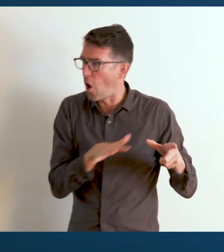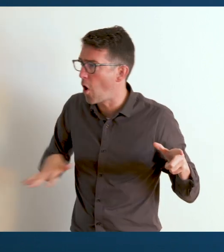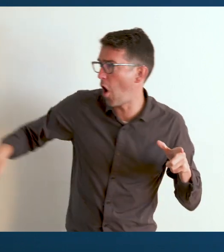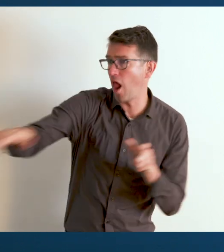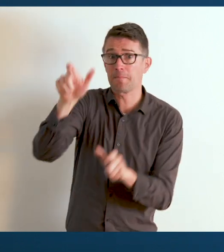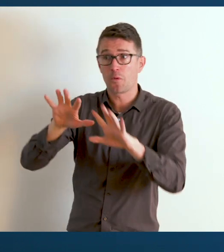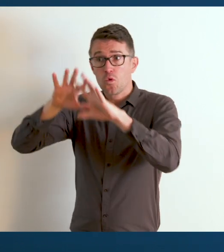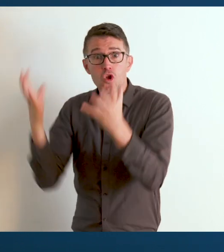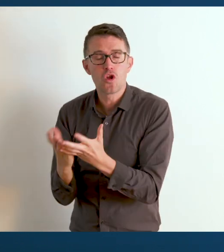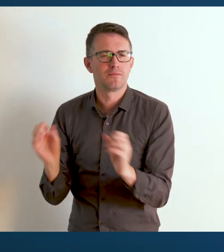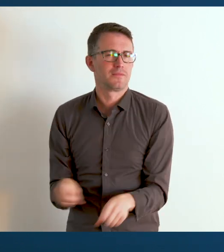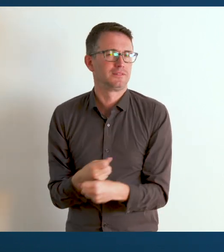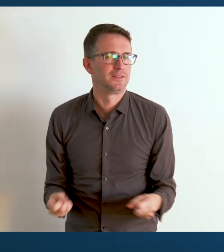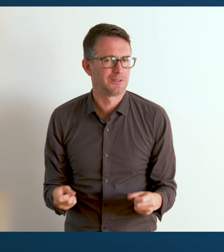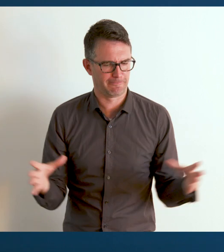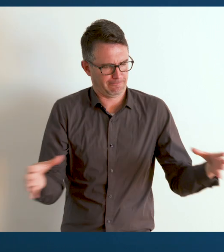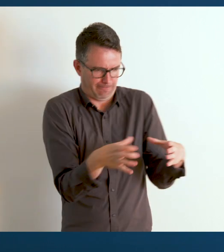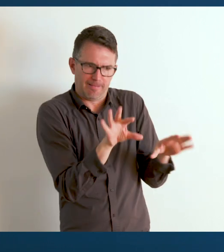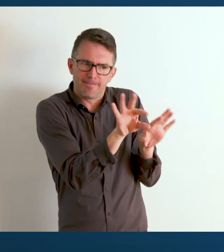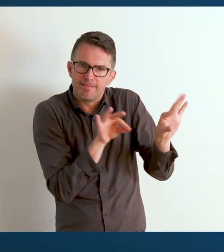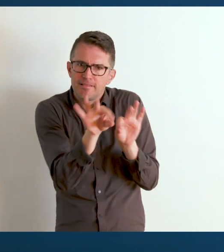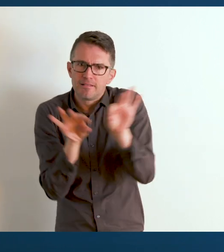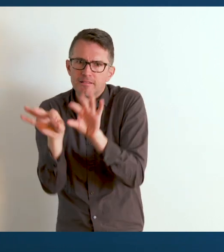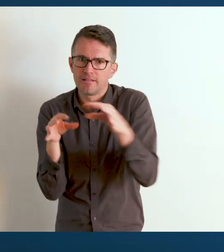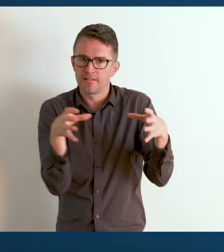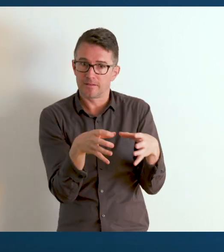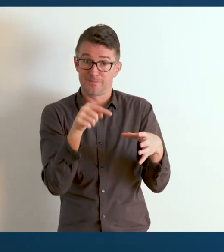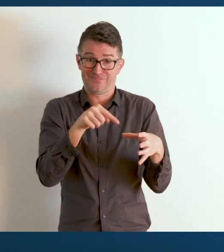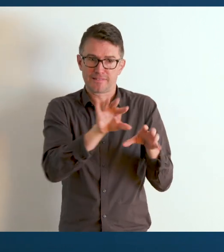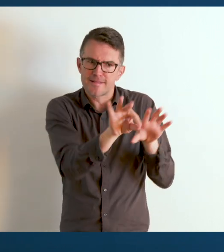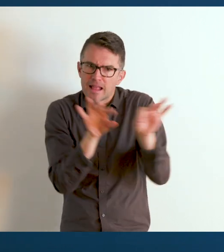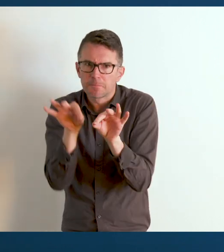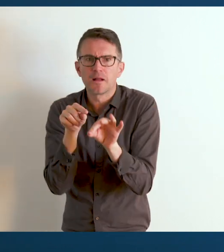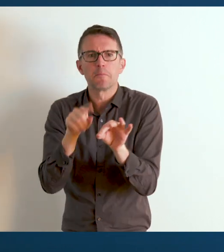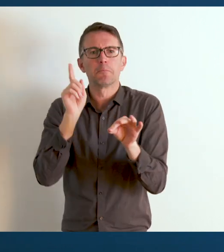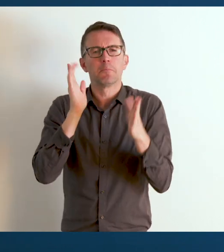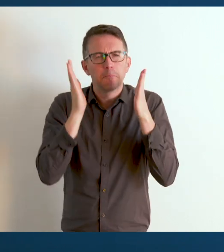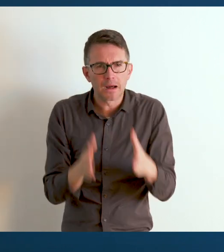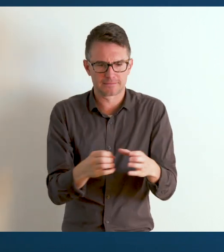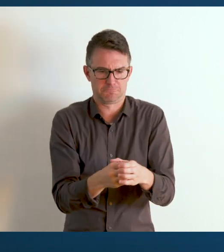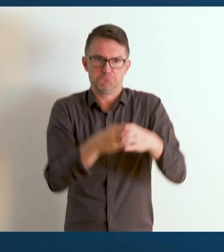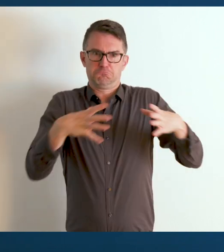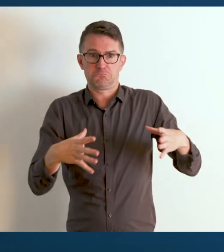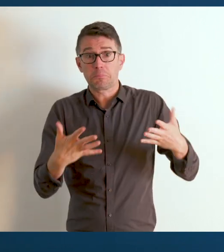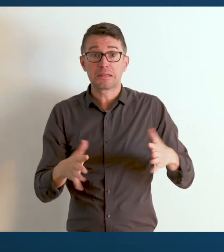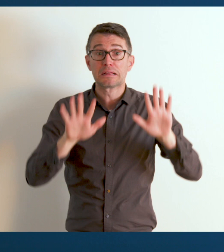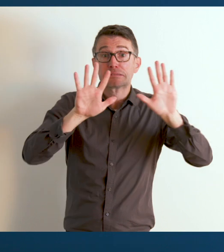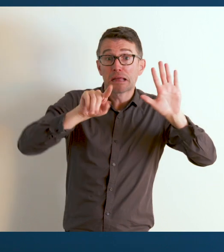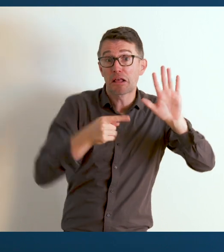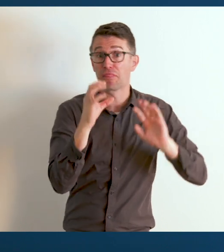population. So it's a sample-based survey, and that can be as large as many tens